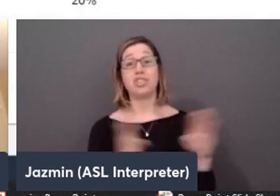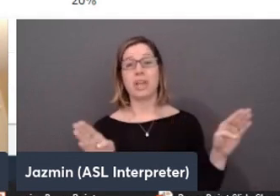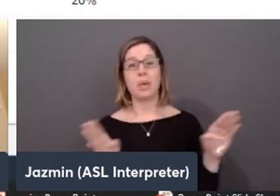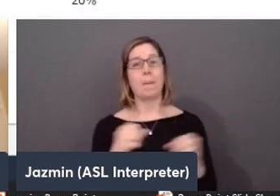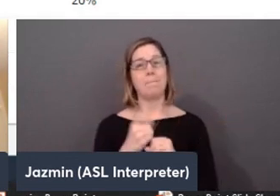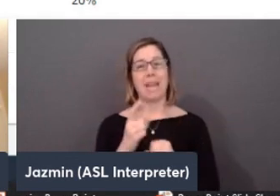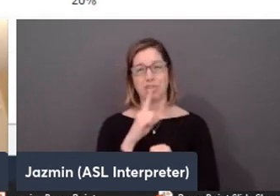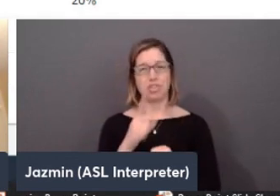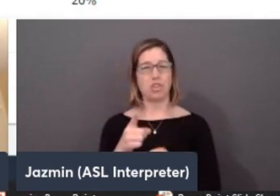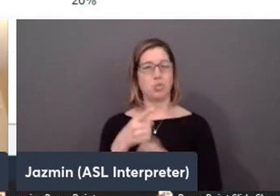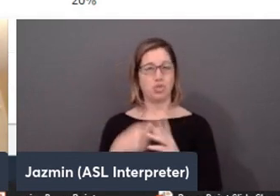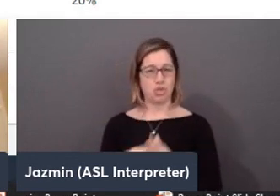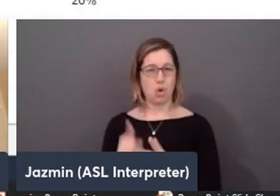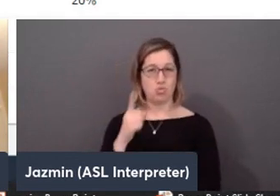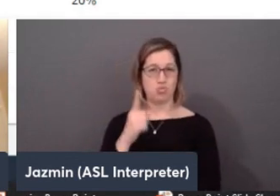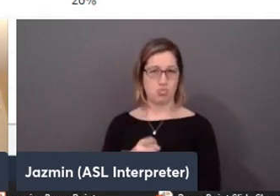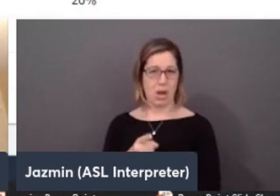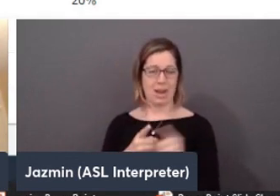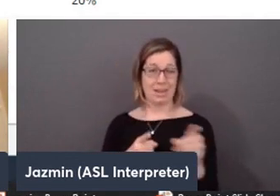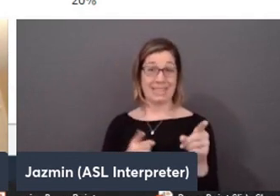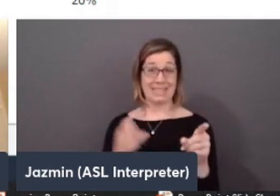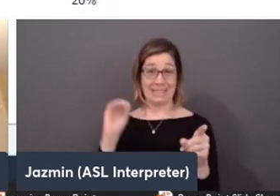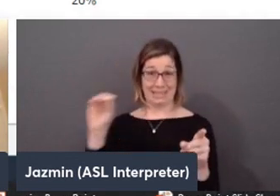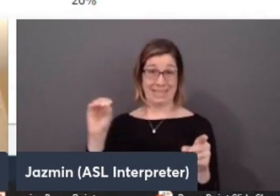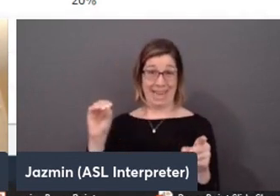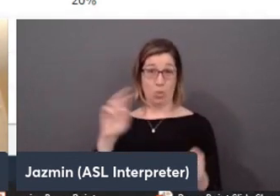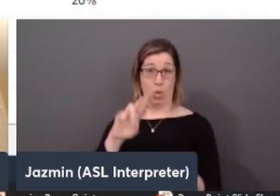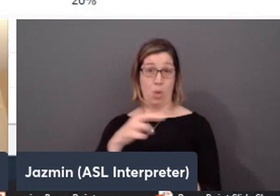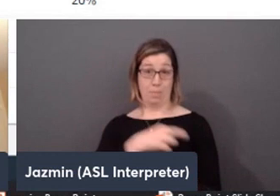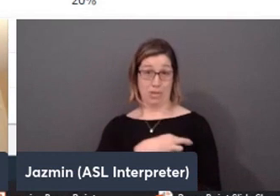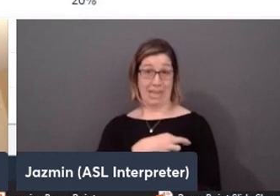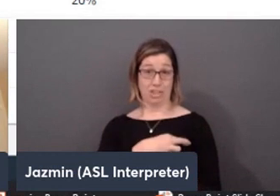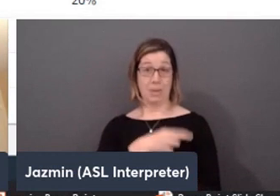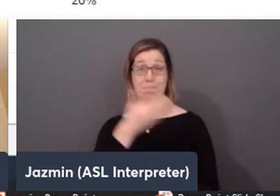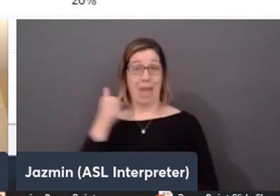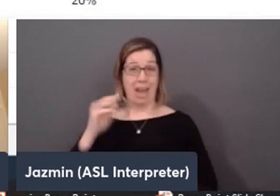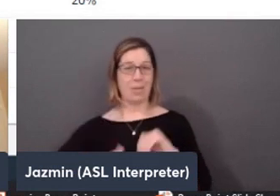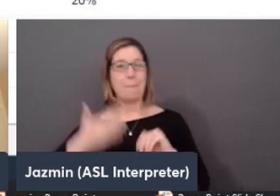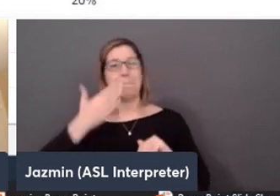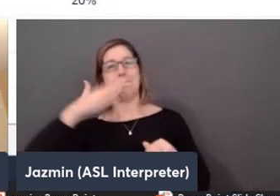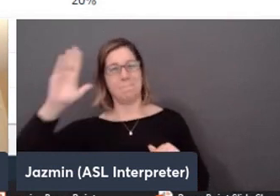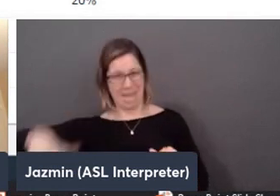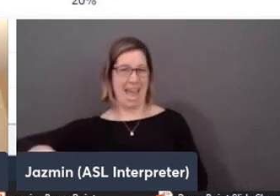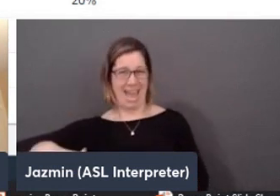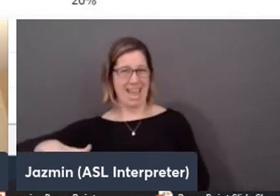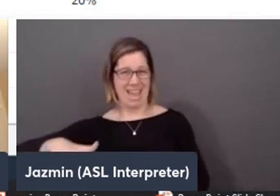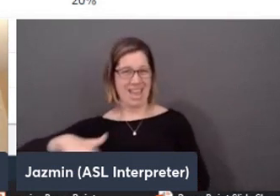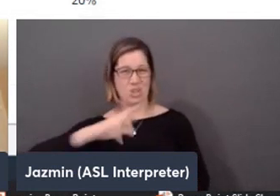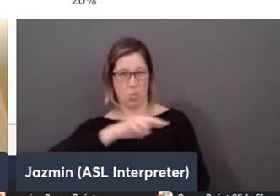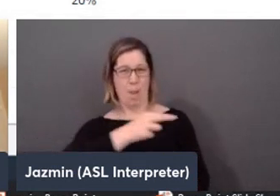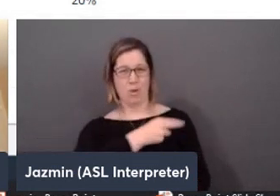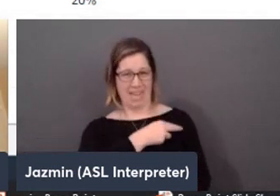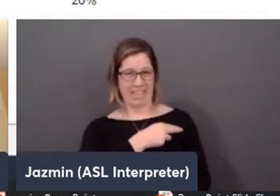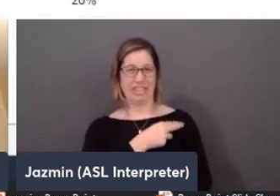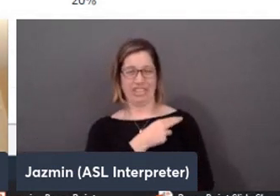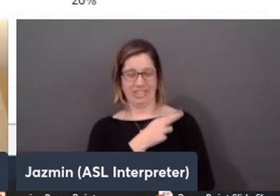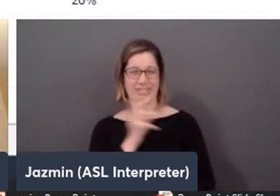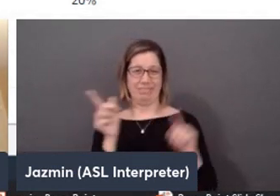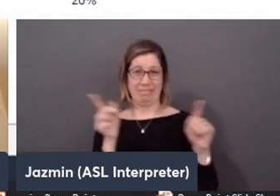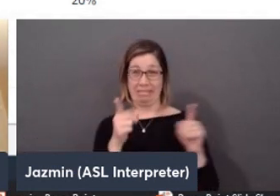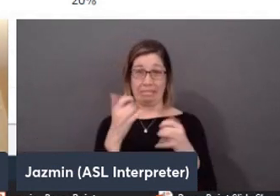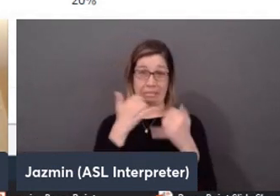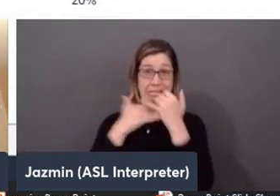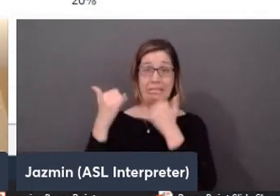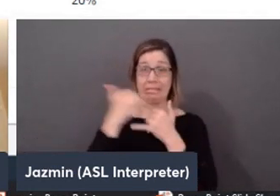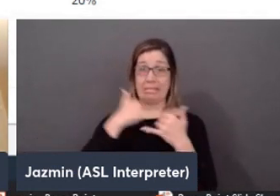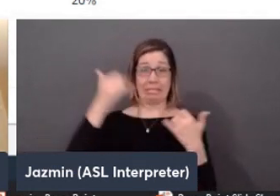right, because zero reputation is better than than bad reputation. When you go out there, you start making mistakes that you're not aware of.